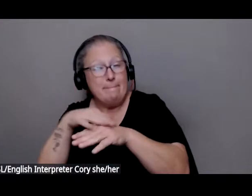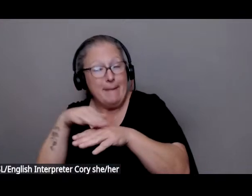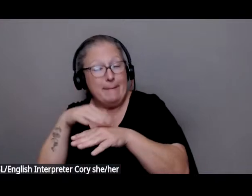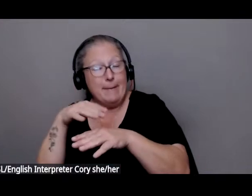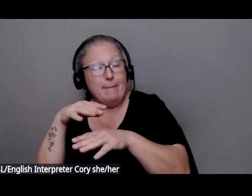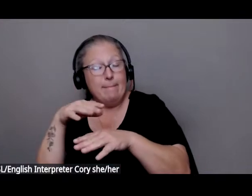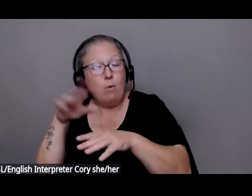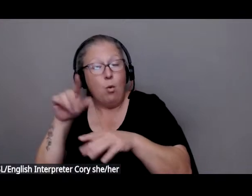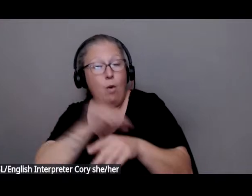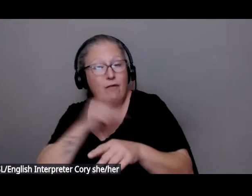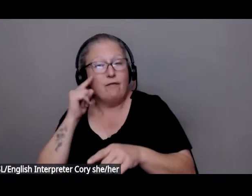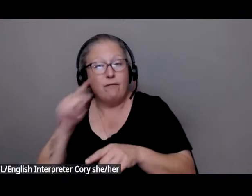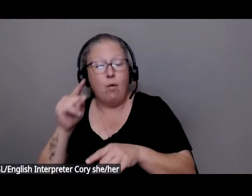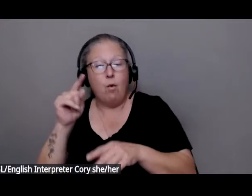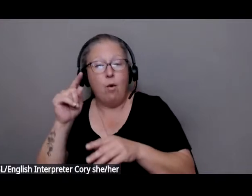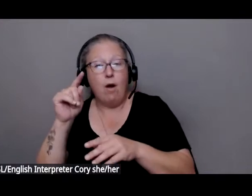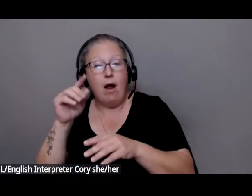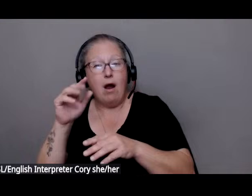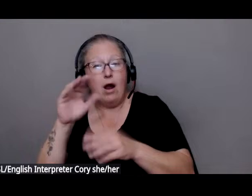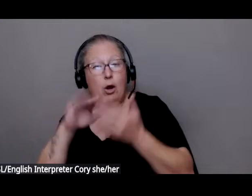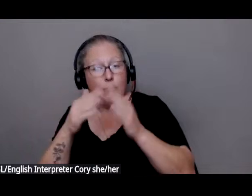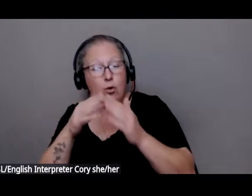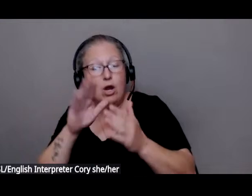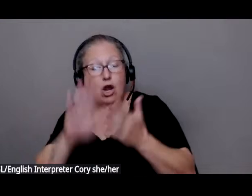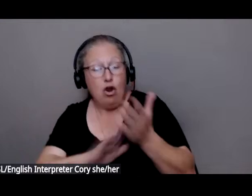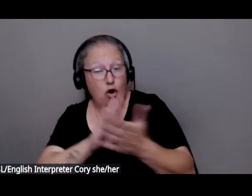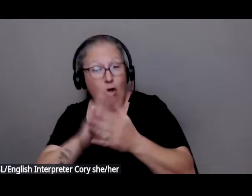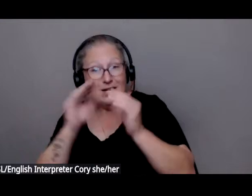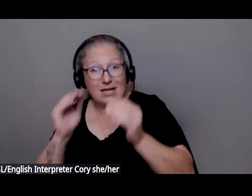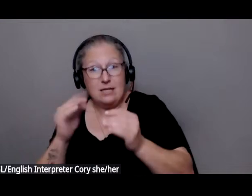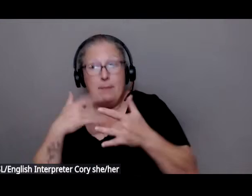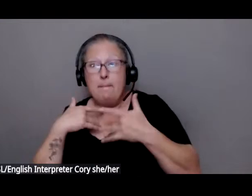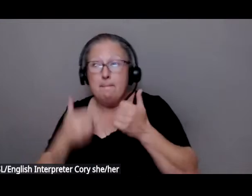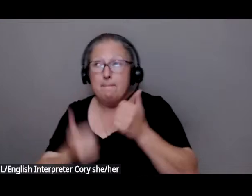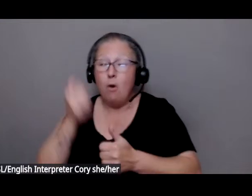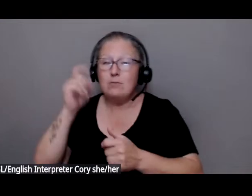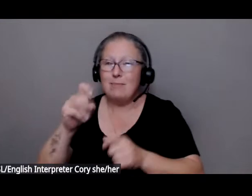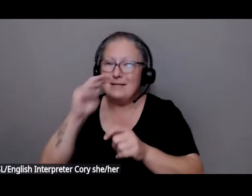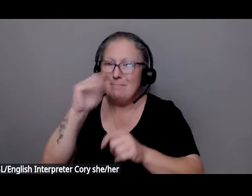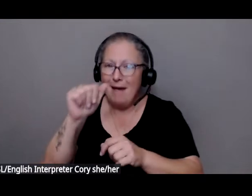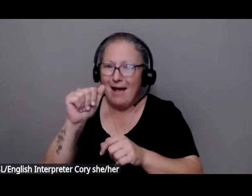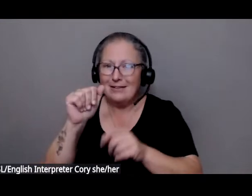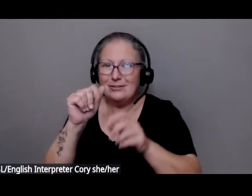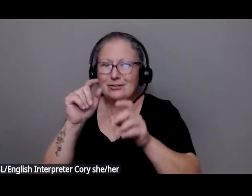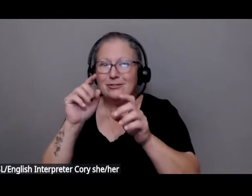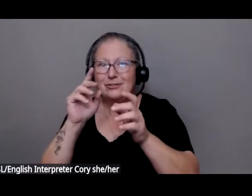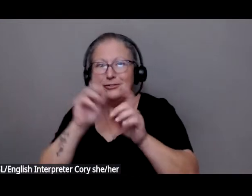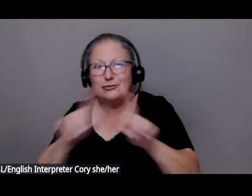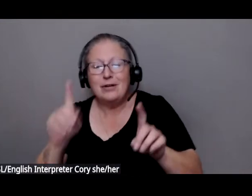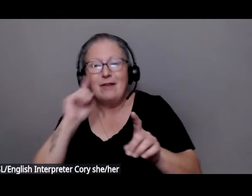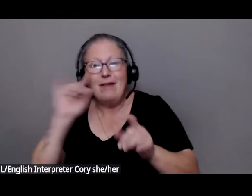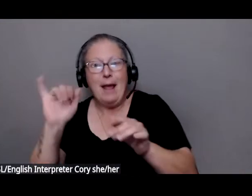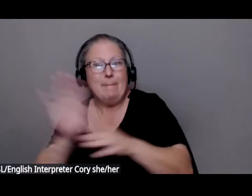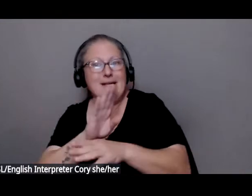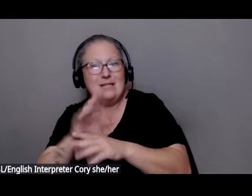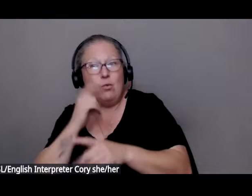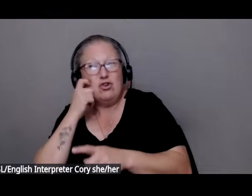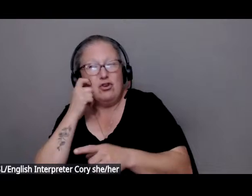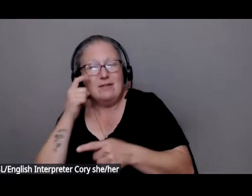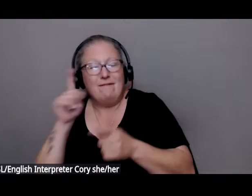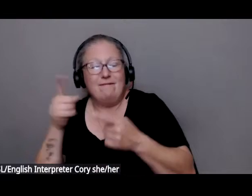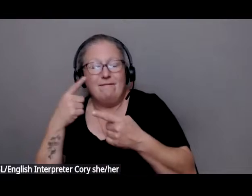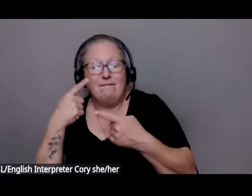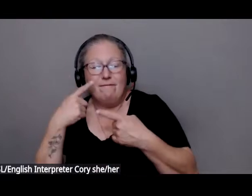teaching in a way that normally you have to have a master's degree to teach at a community college. You got to have a master's in business or whatever. So we actually just hired our first business instructor